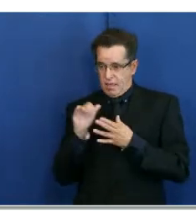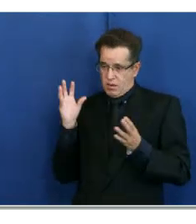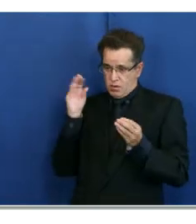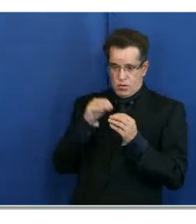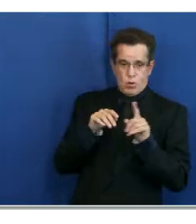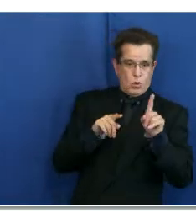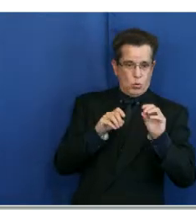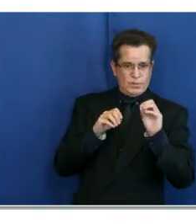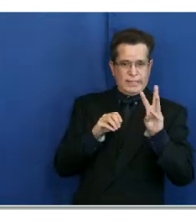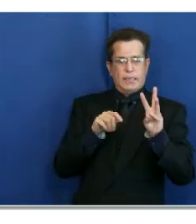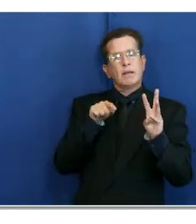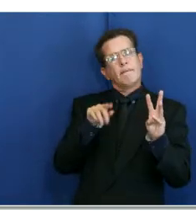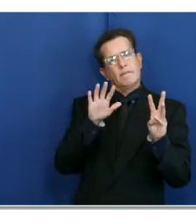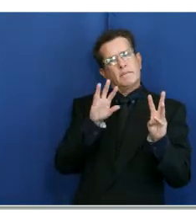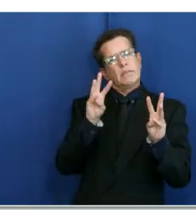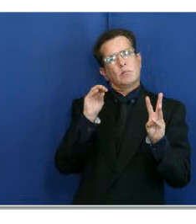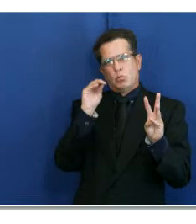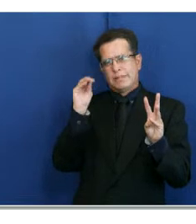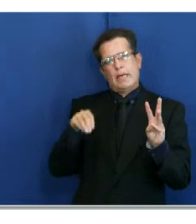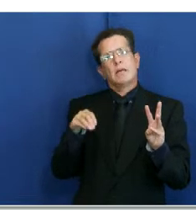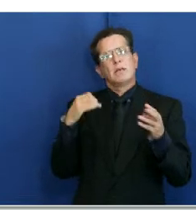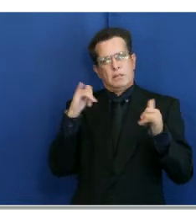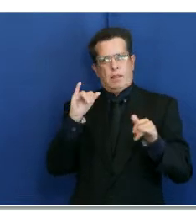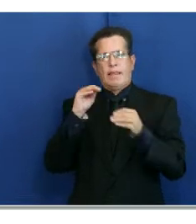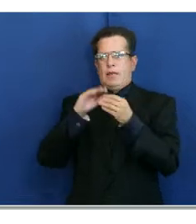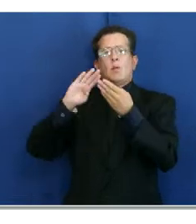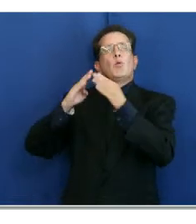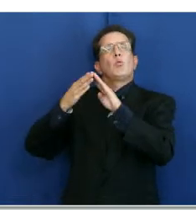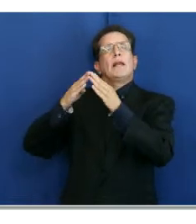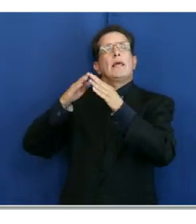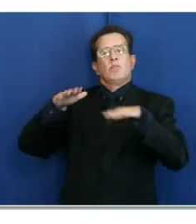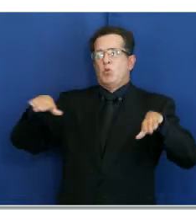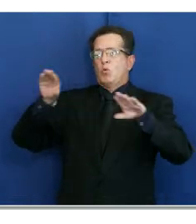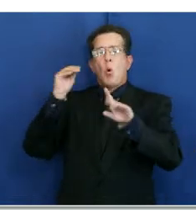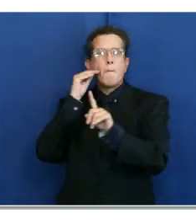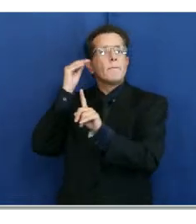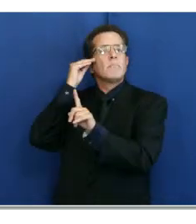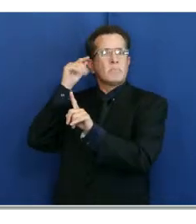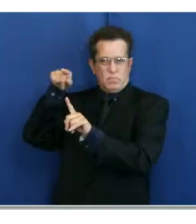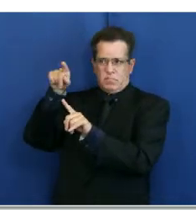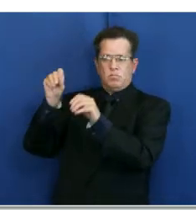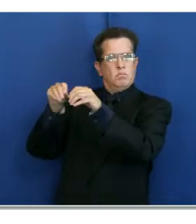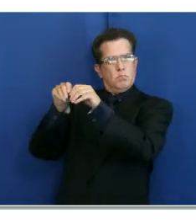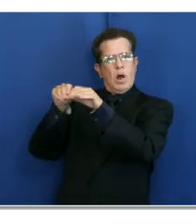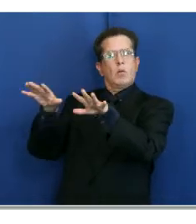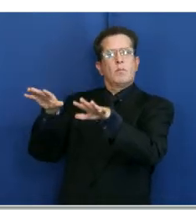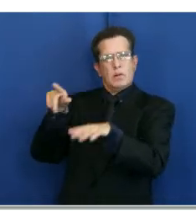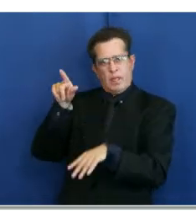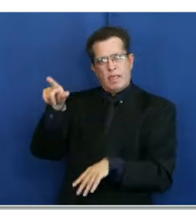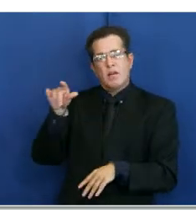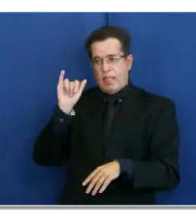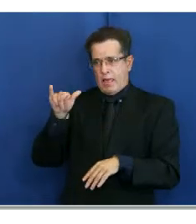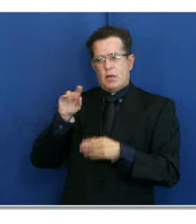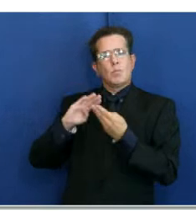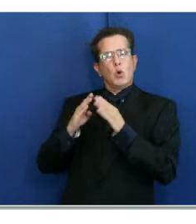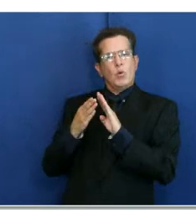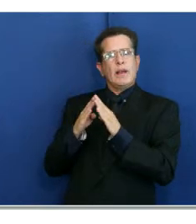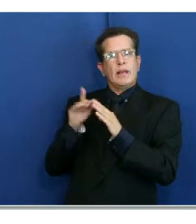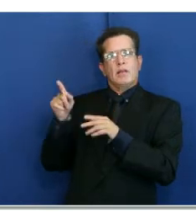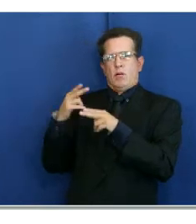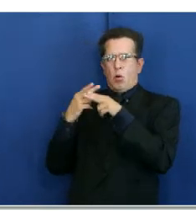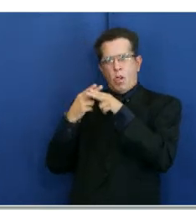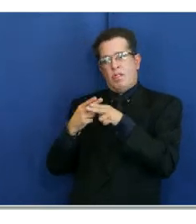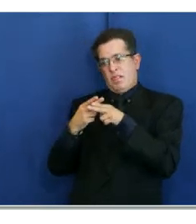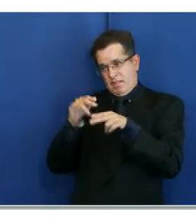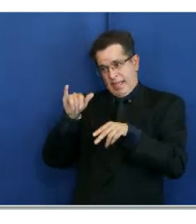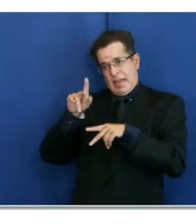106 active outbreaks are in community setting locations. Community setting locations are defined, or